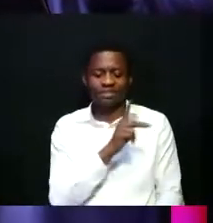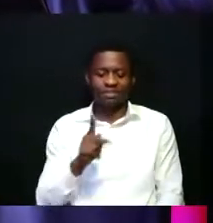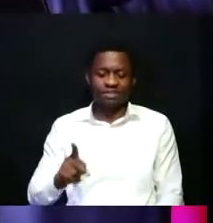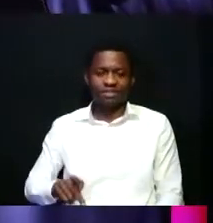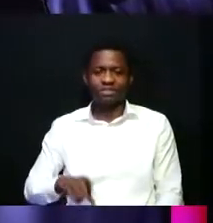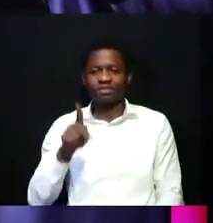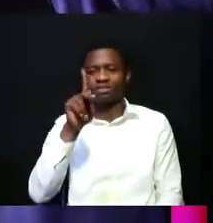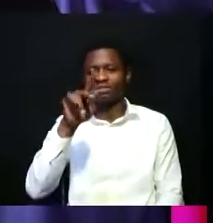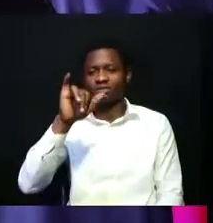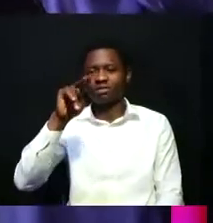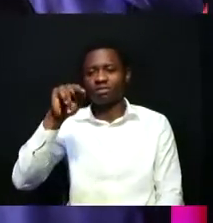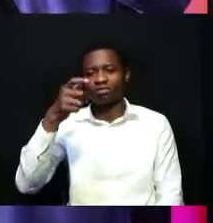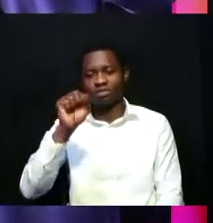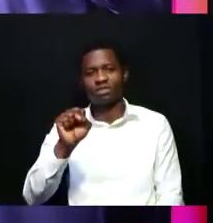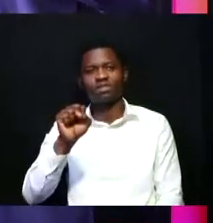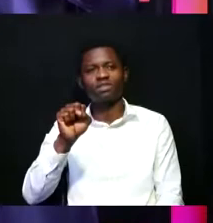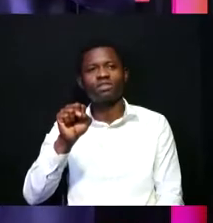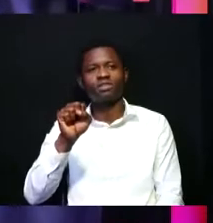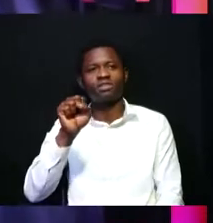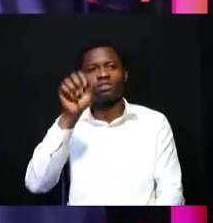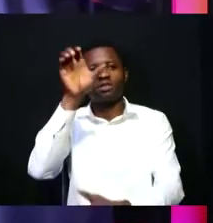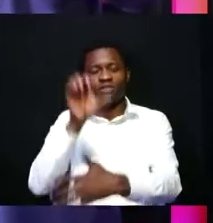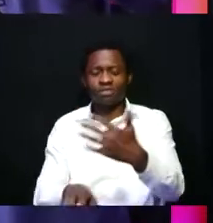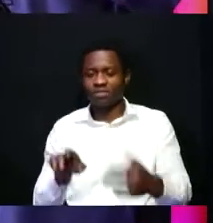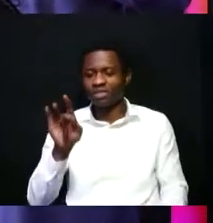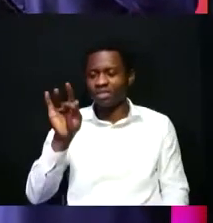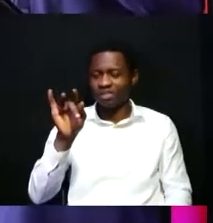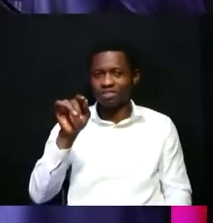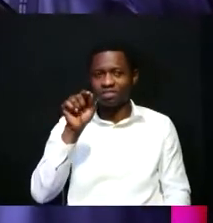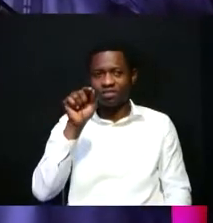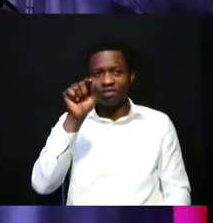1 Kings 18:37. Now this is the great